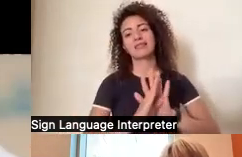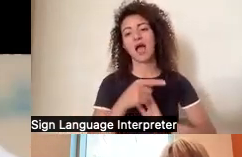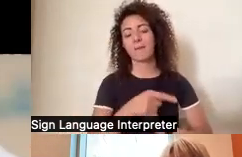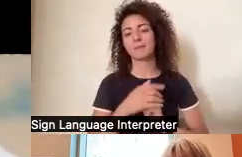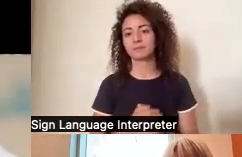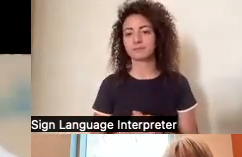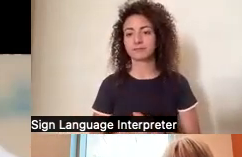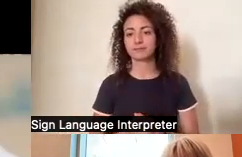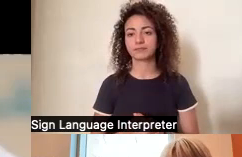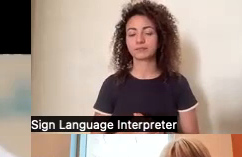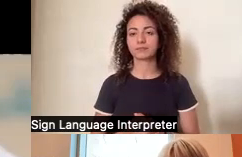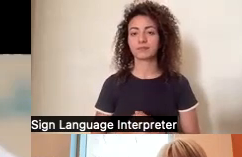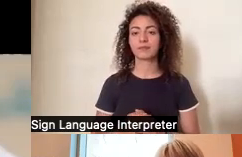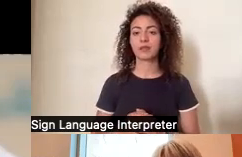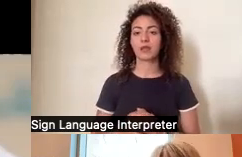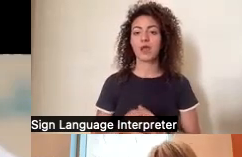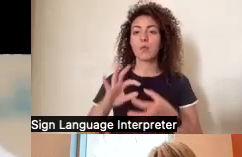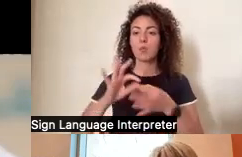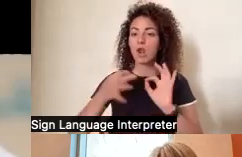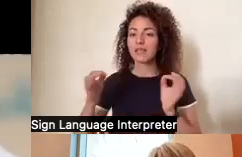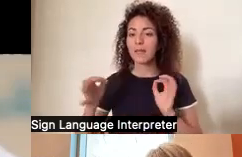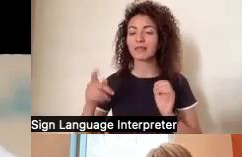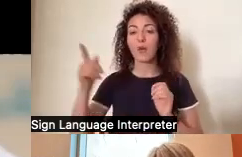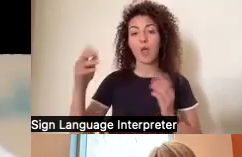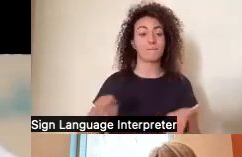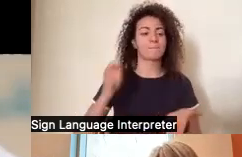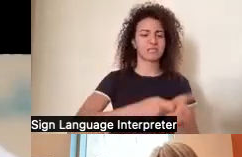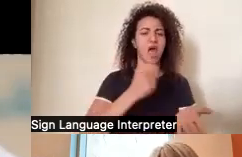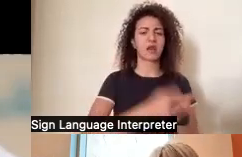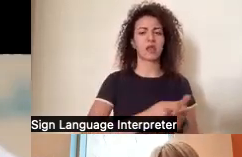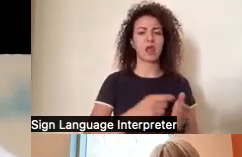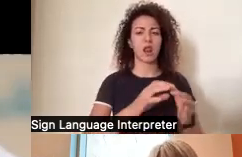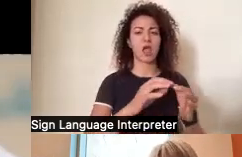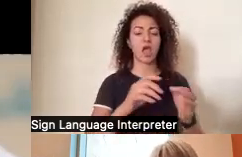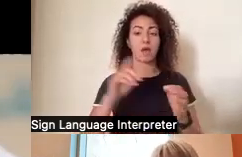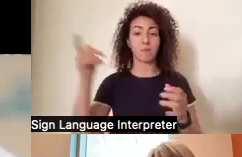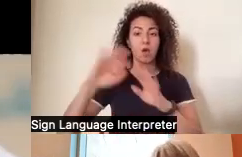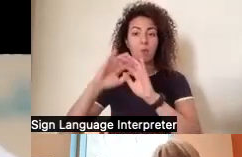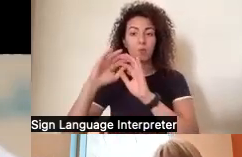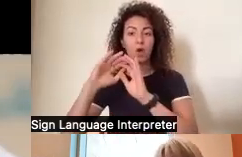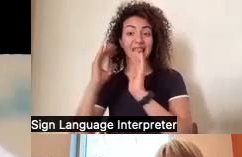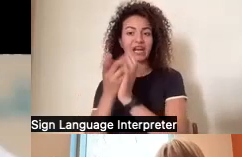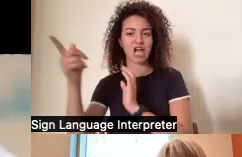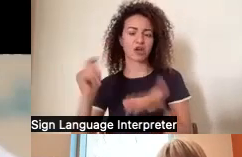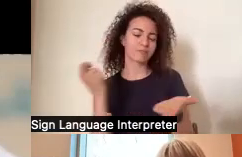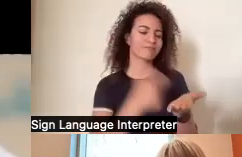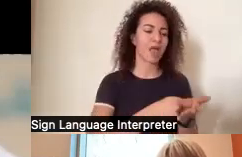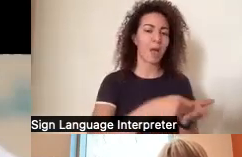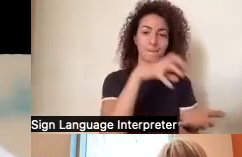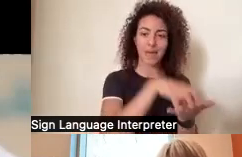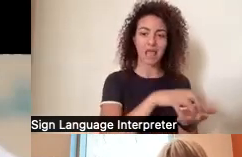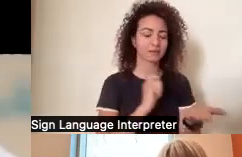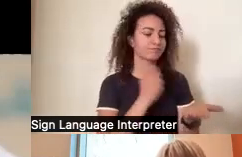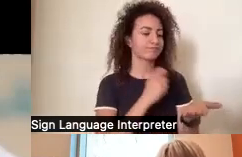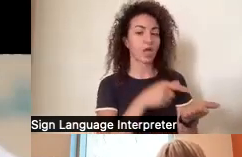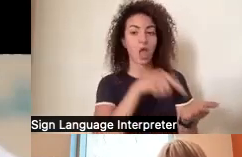when international donors just give a grant, money that is short term, where does that leave those organizations